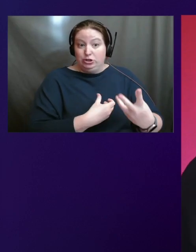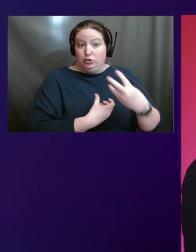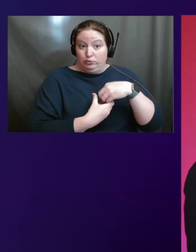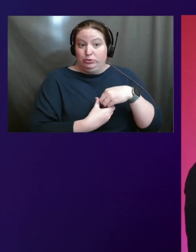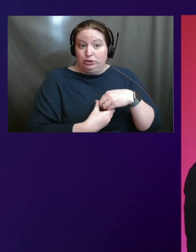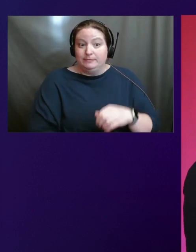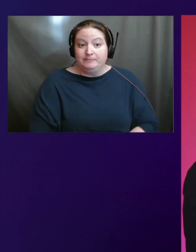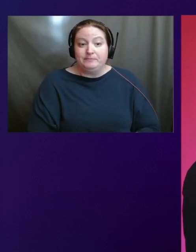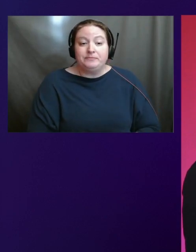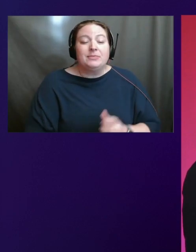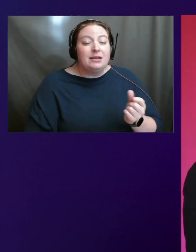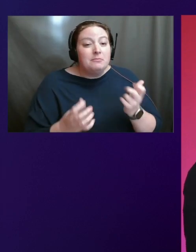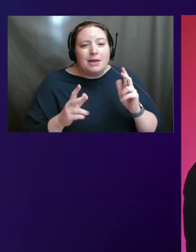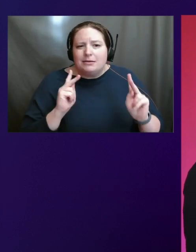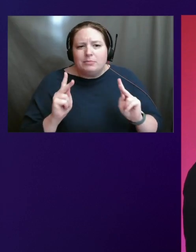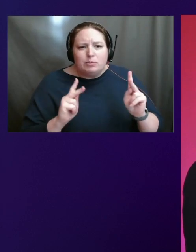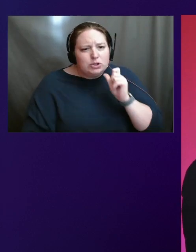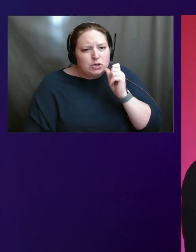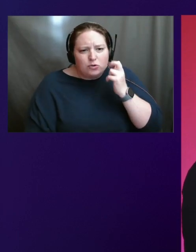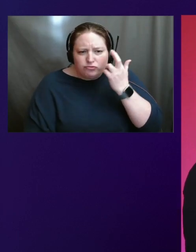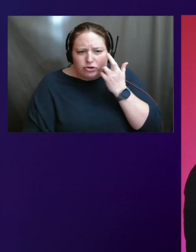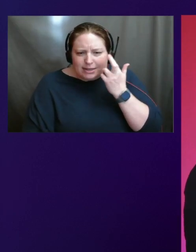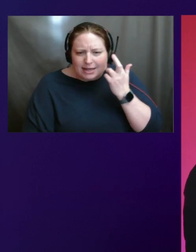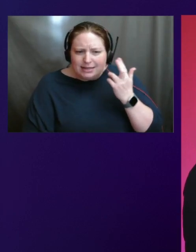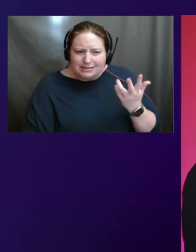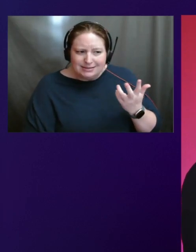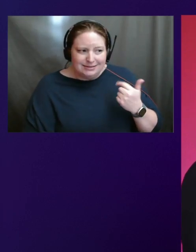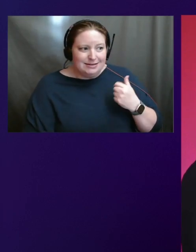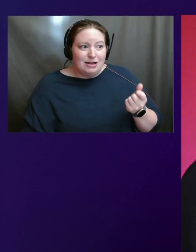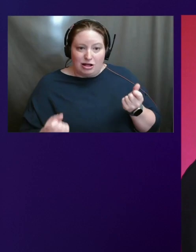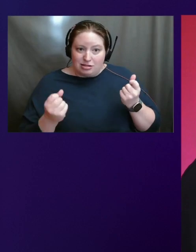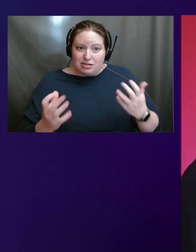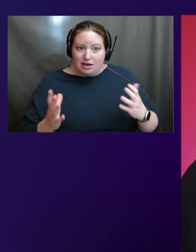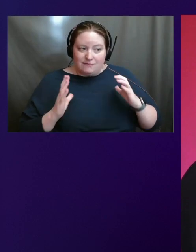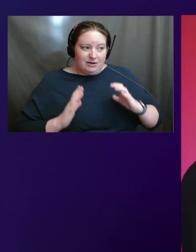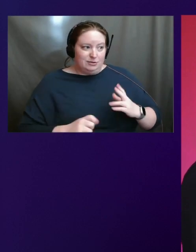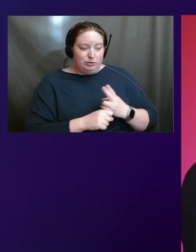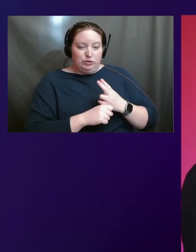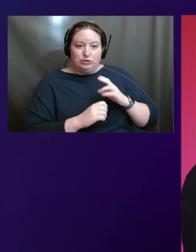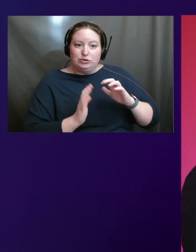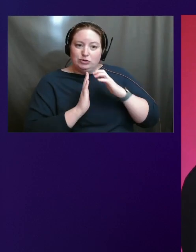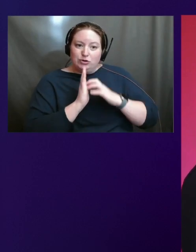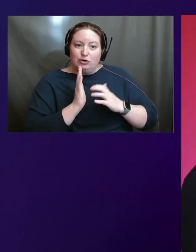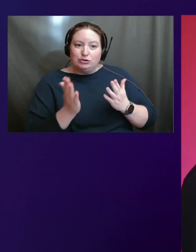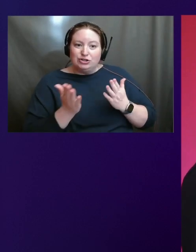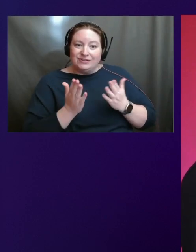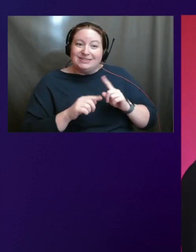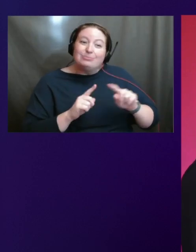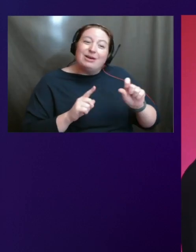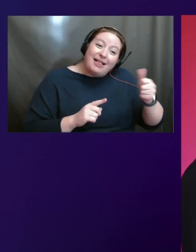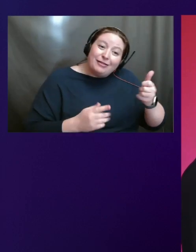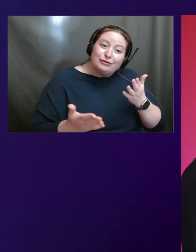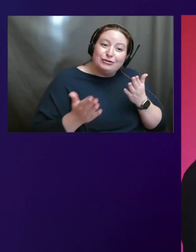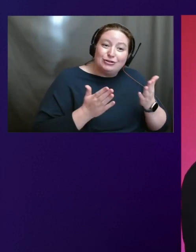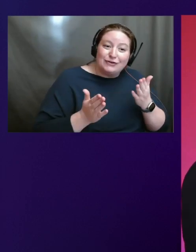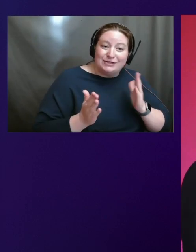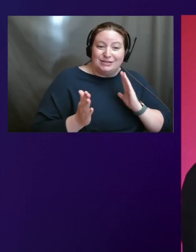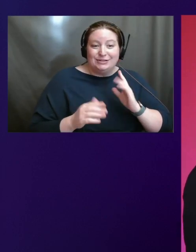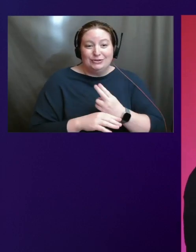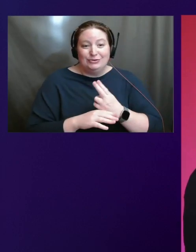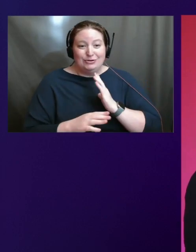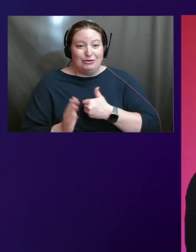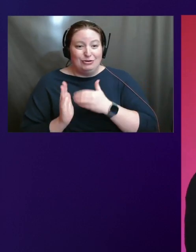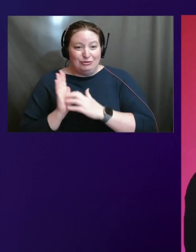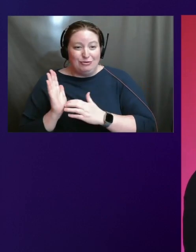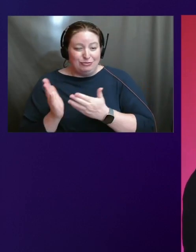think a lot of people don't realize that a lot of customers use our code services, but a lot of our other services use our code services. So if you use Amplify, which we've